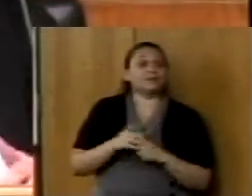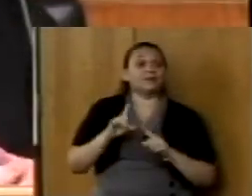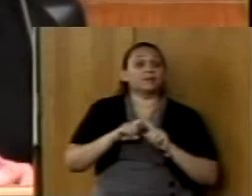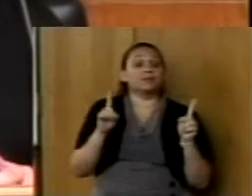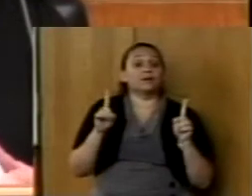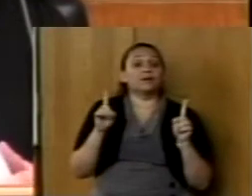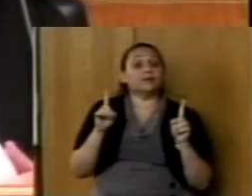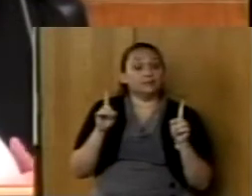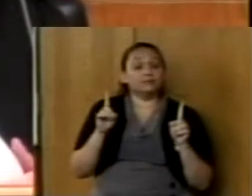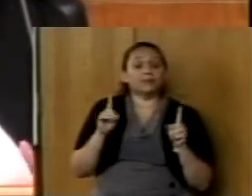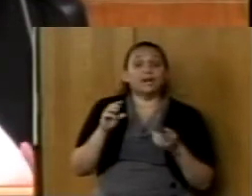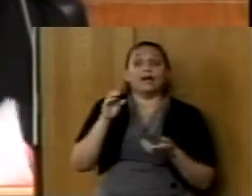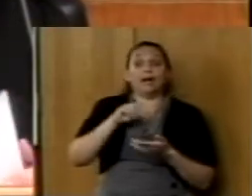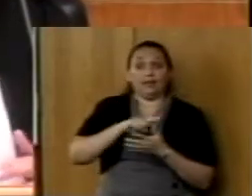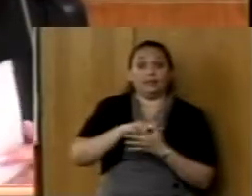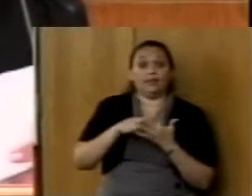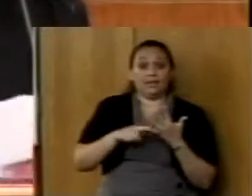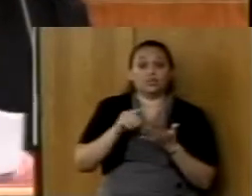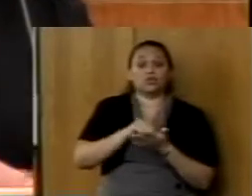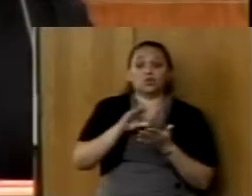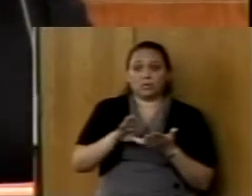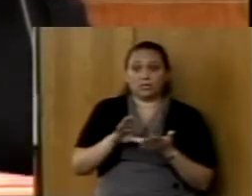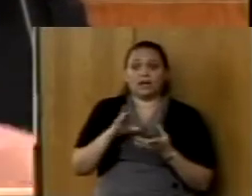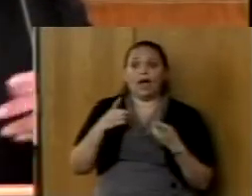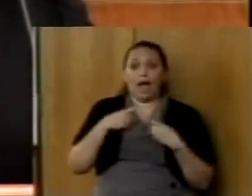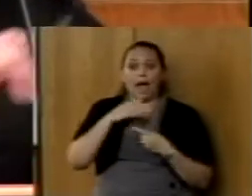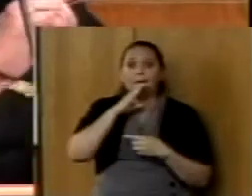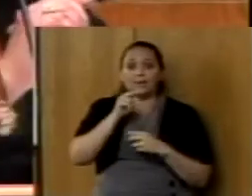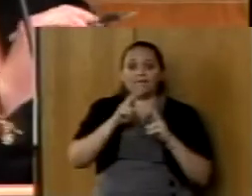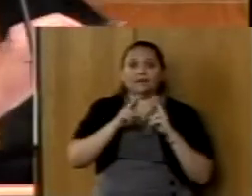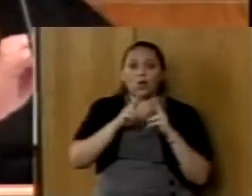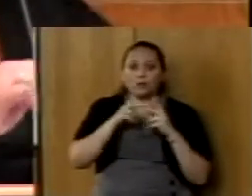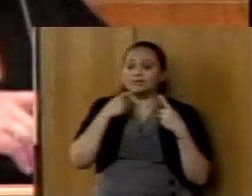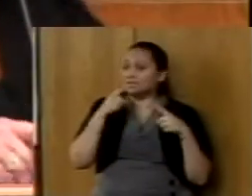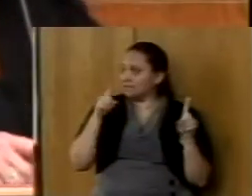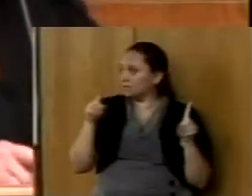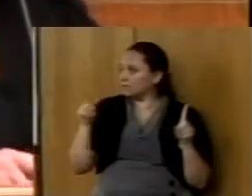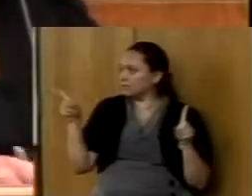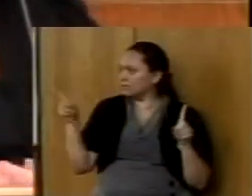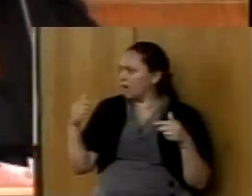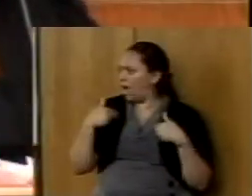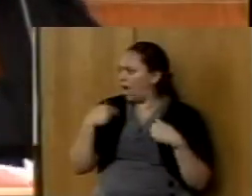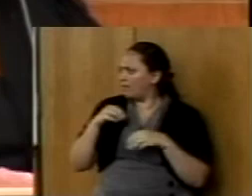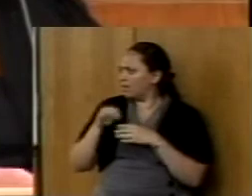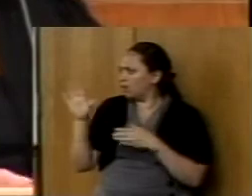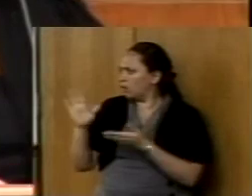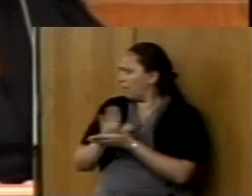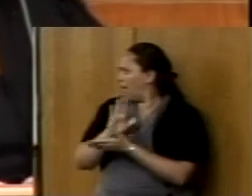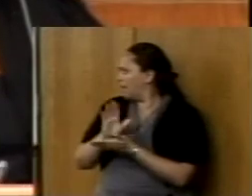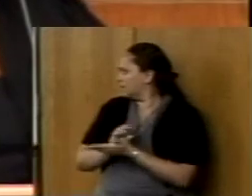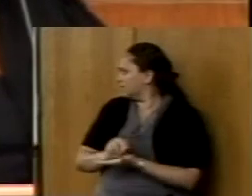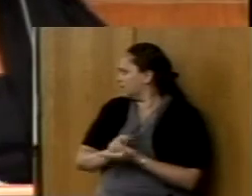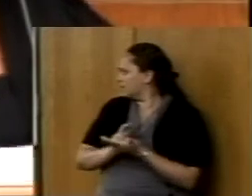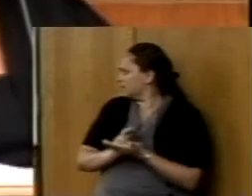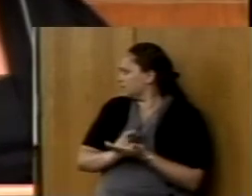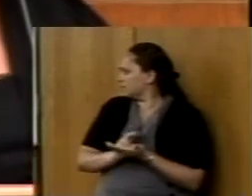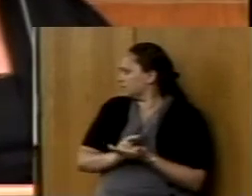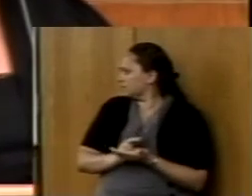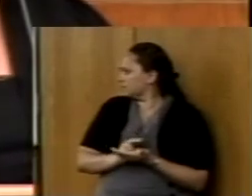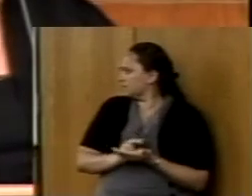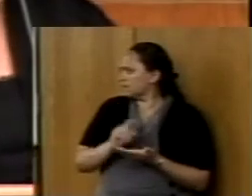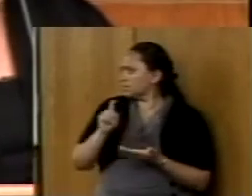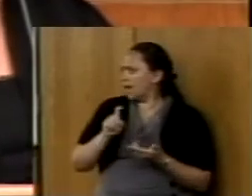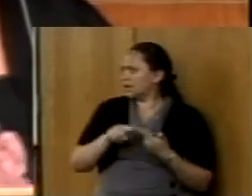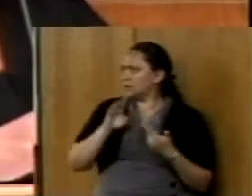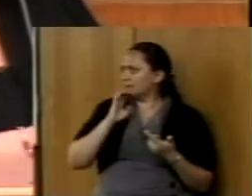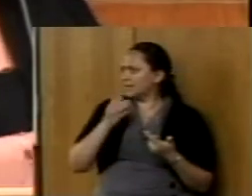that these students have been very successful in going to college. Do you have it in your packet? It has